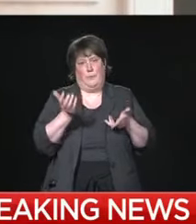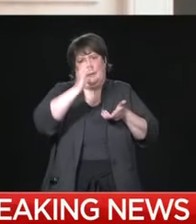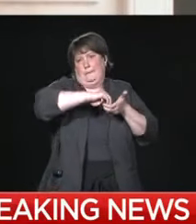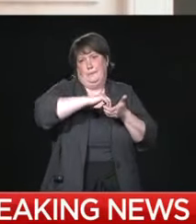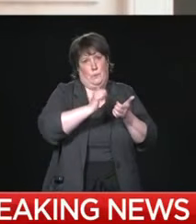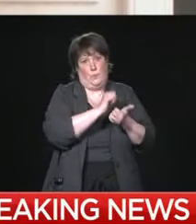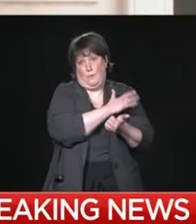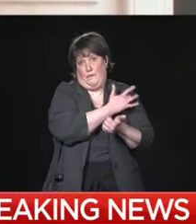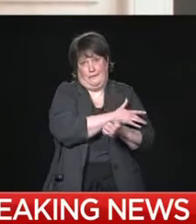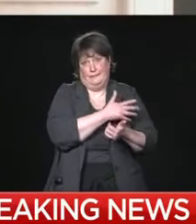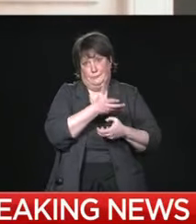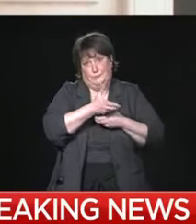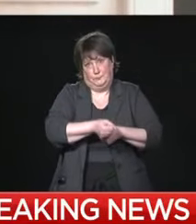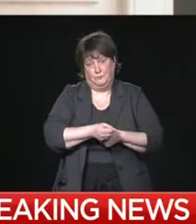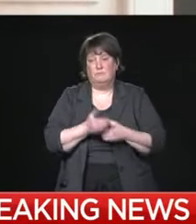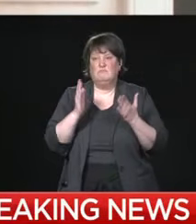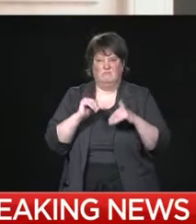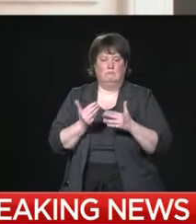on together.